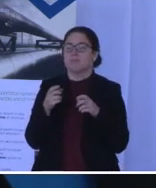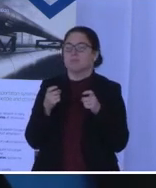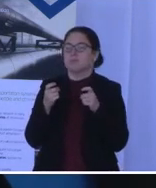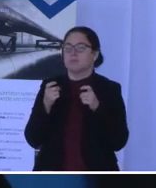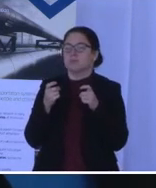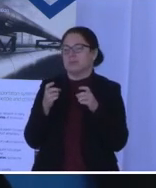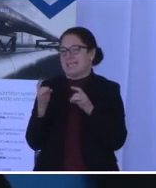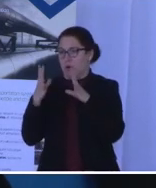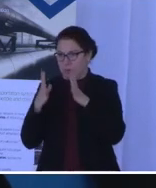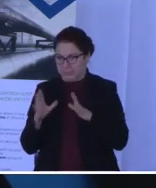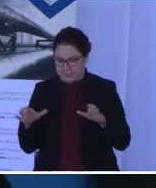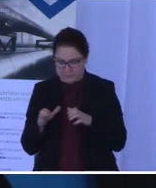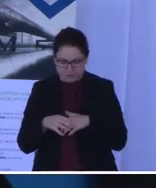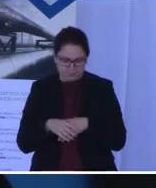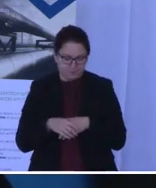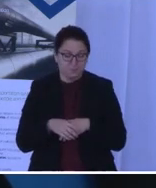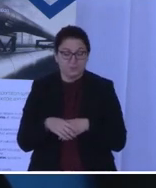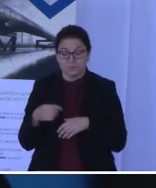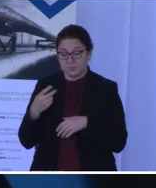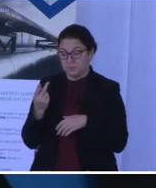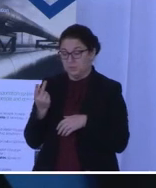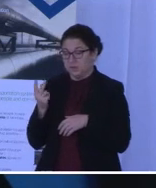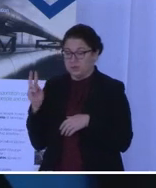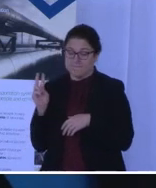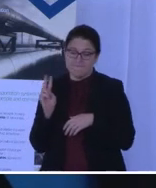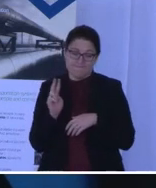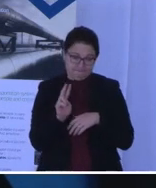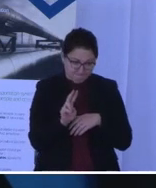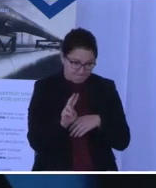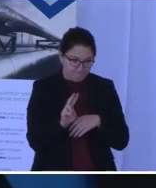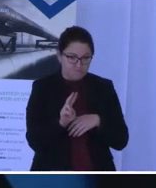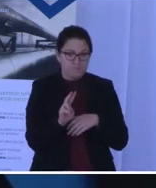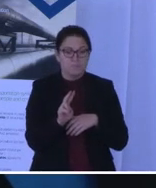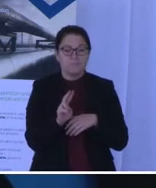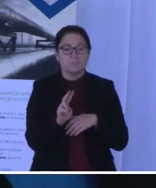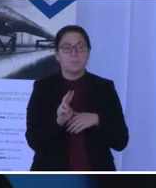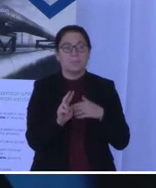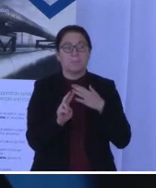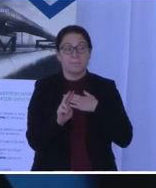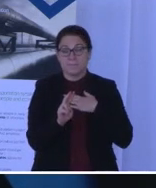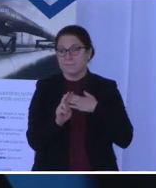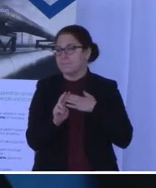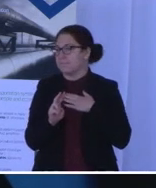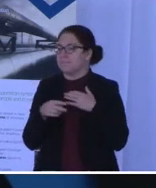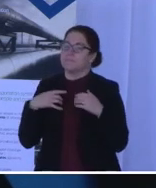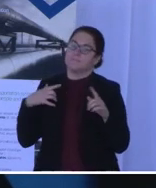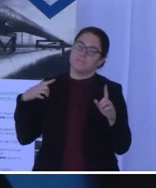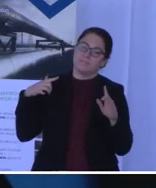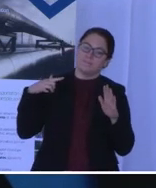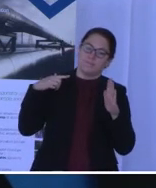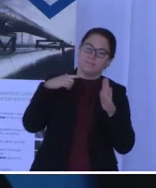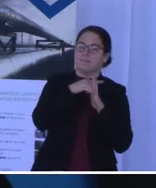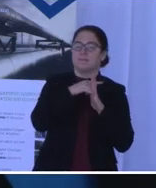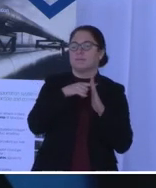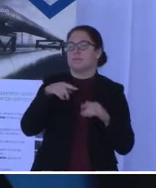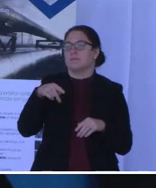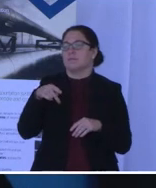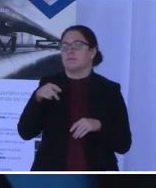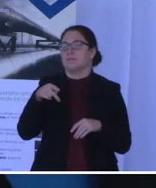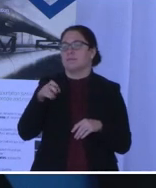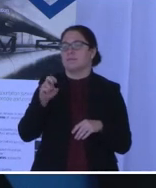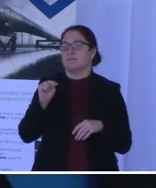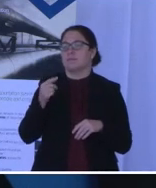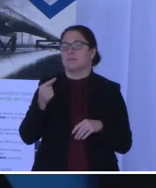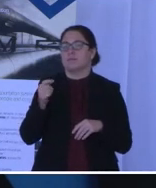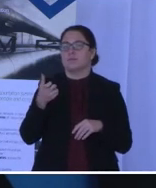And as we walked over, I heard about the plane hitting the Pentagon. And moments later, upstairs on the